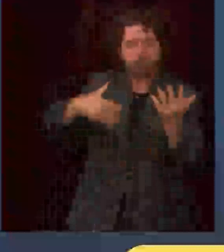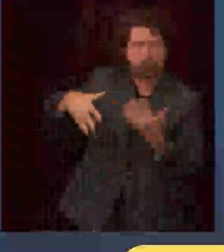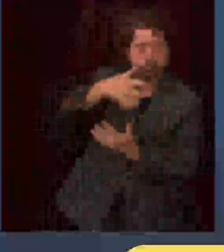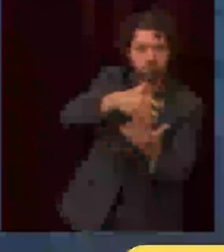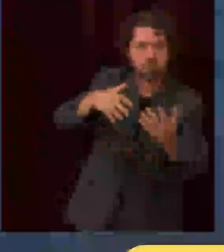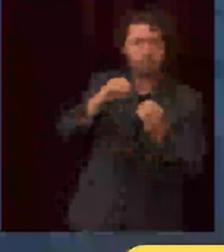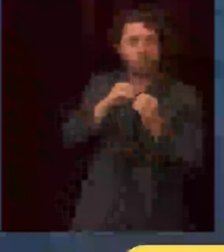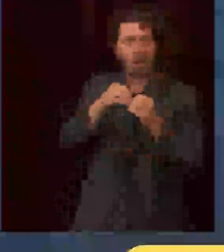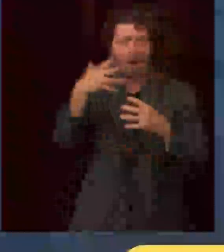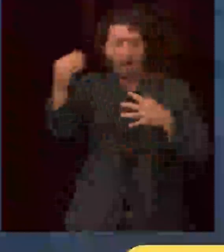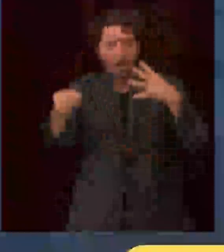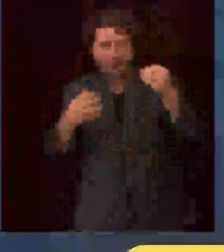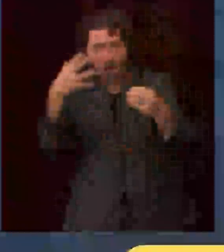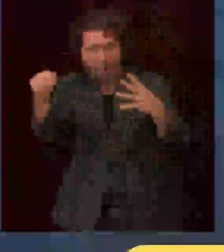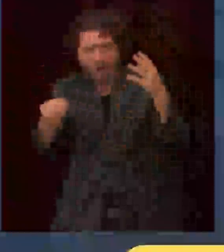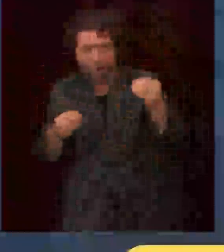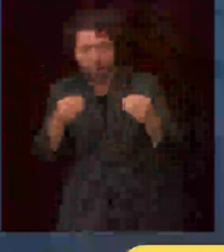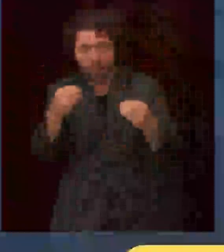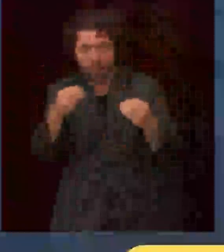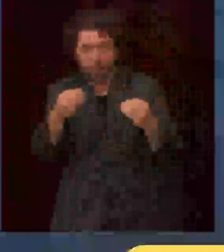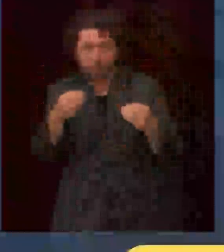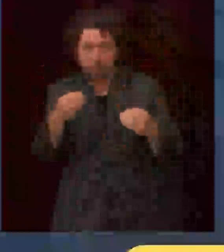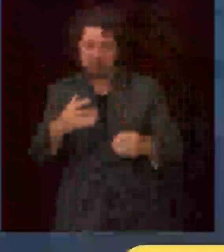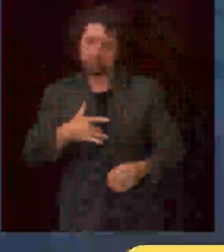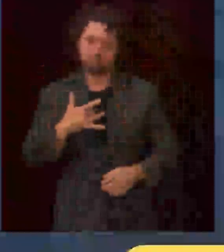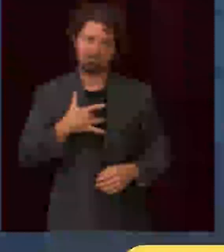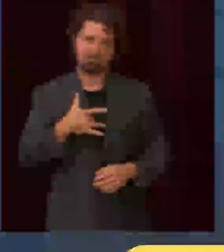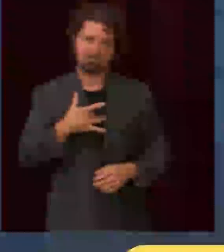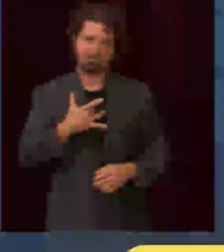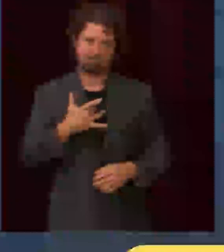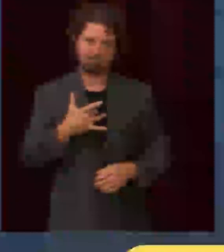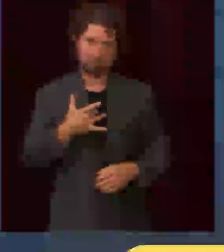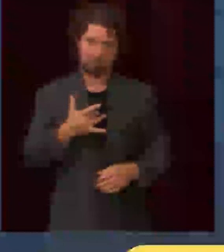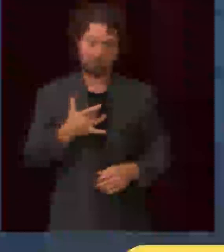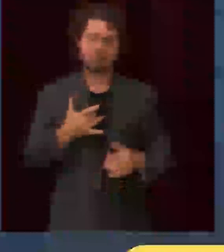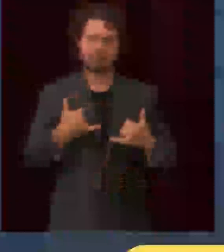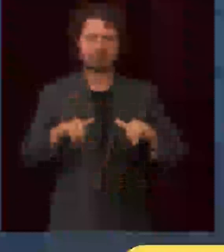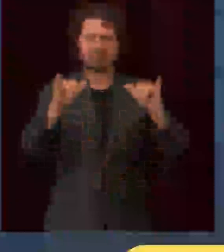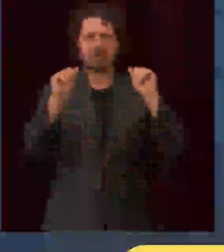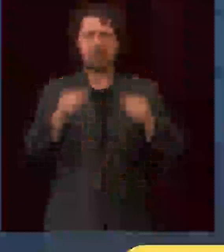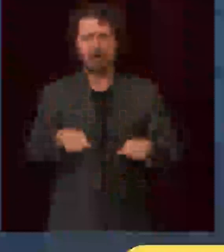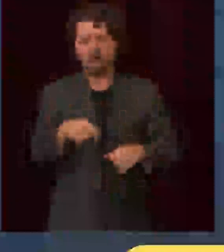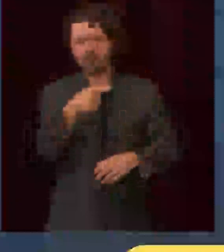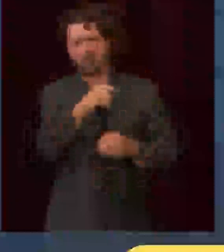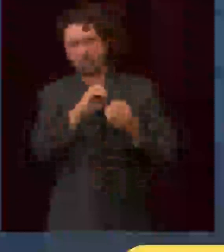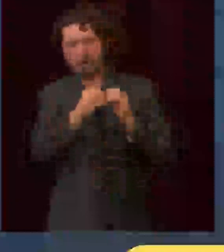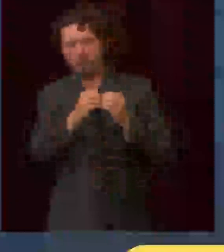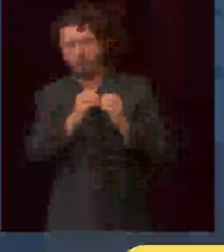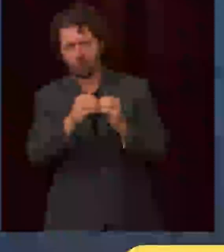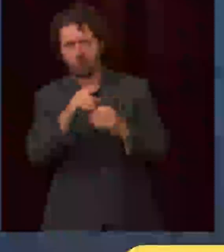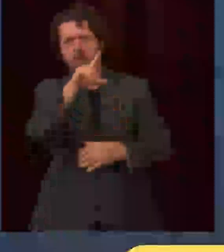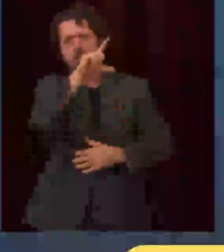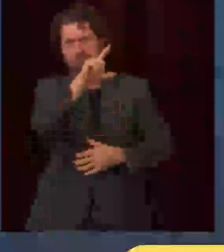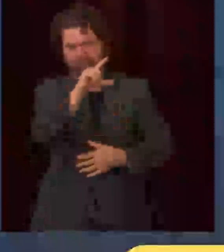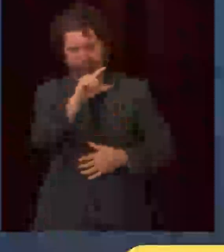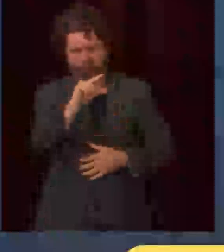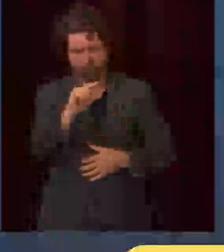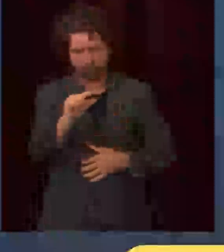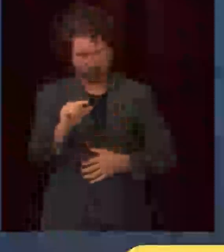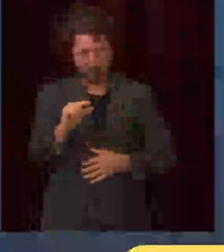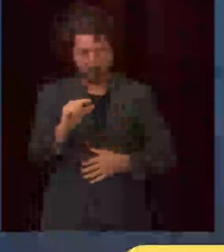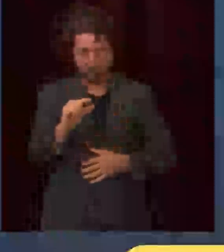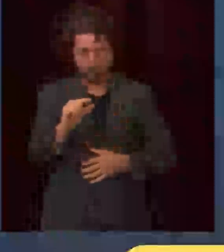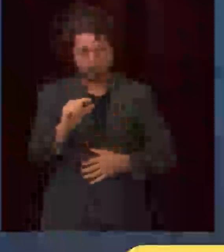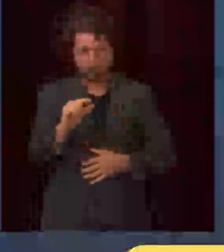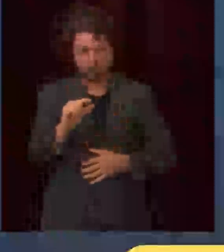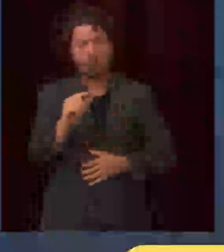reduce that number. And the reason is, they think, is because Washingtonians are learning new habits of social